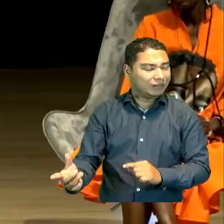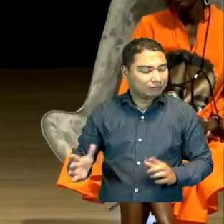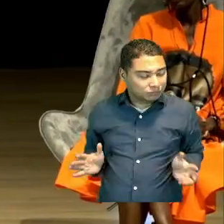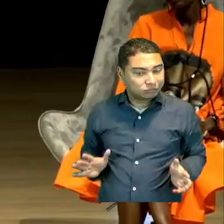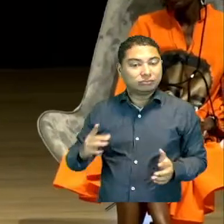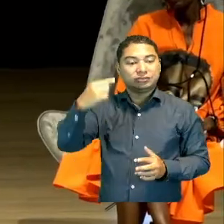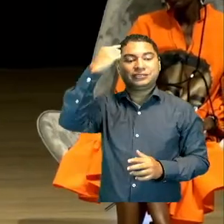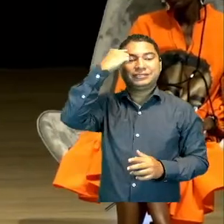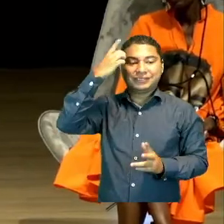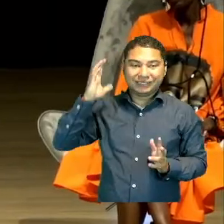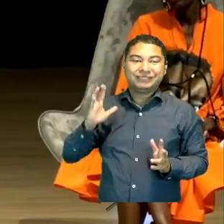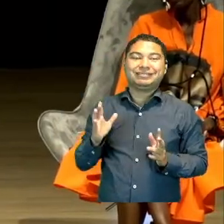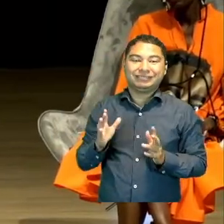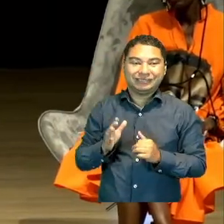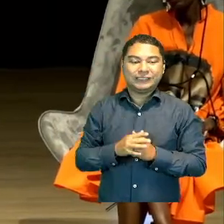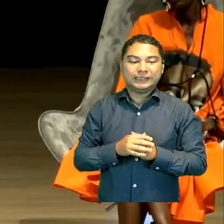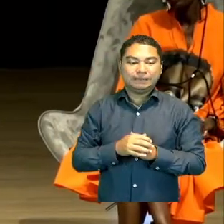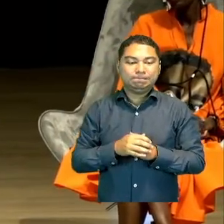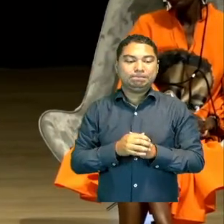many fights that you need to